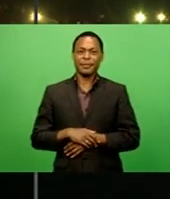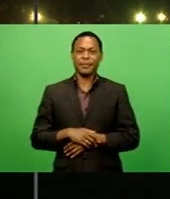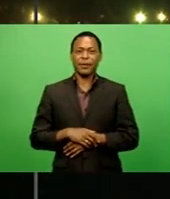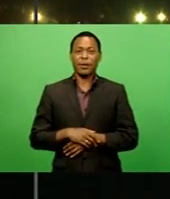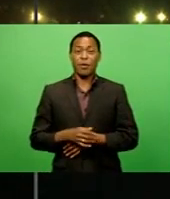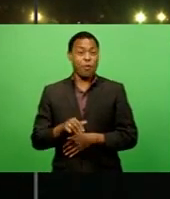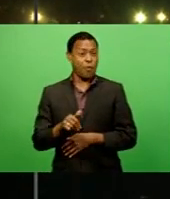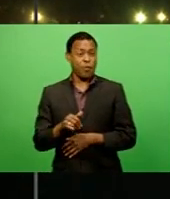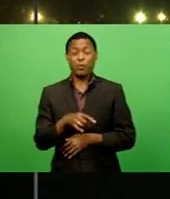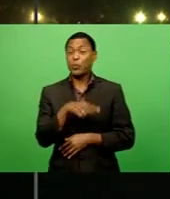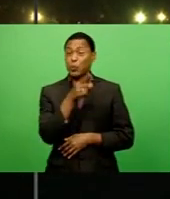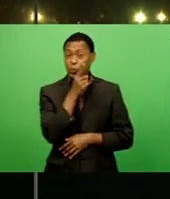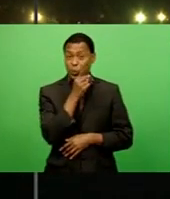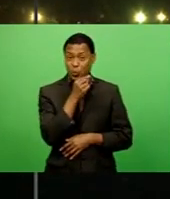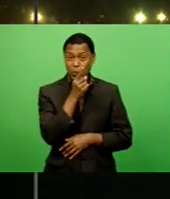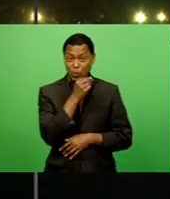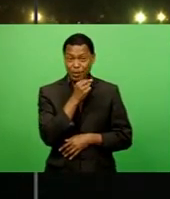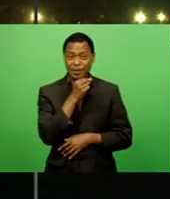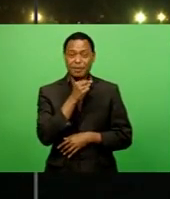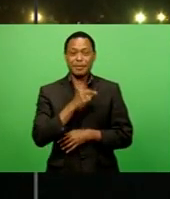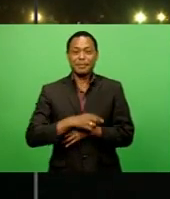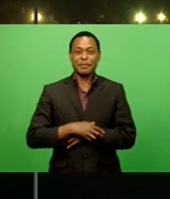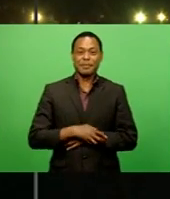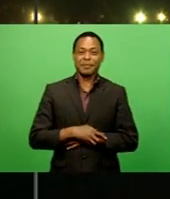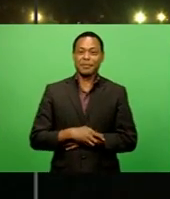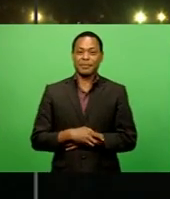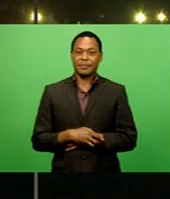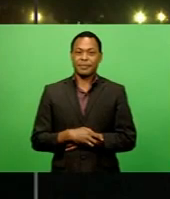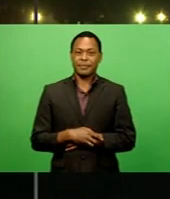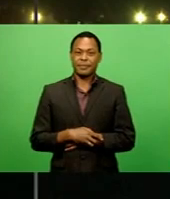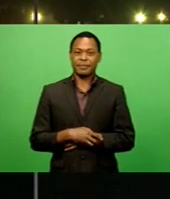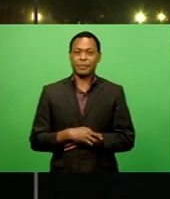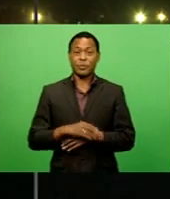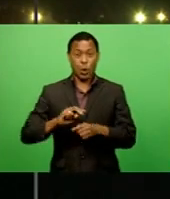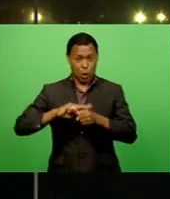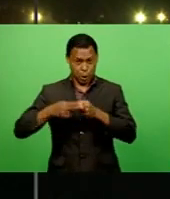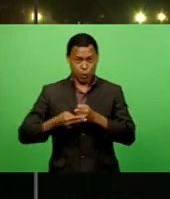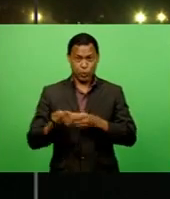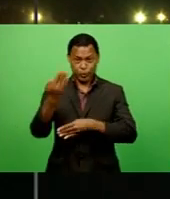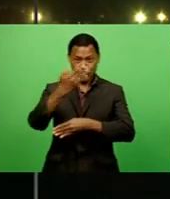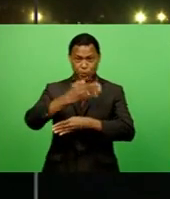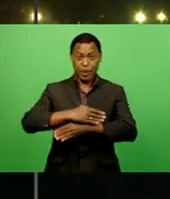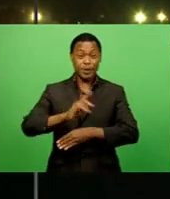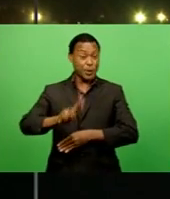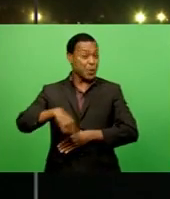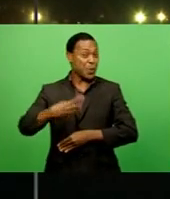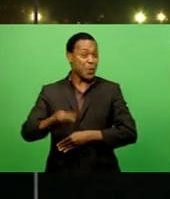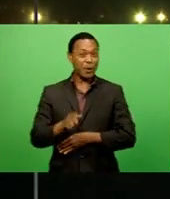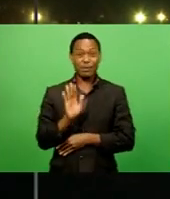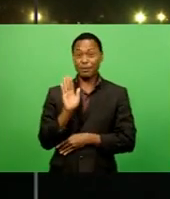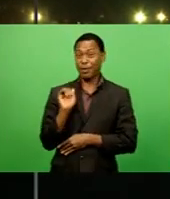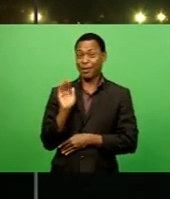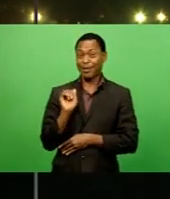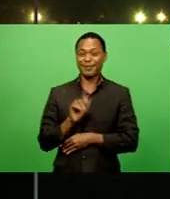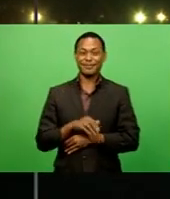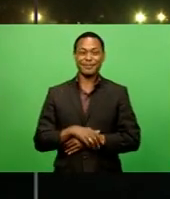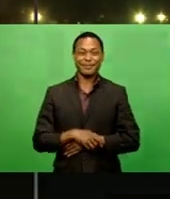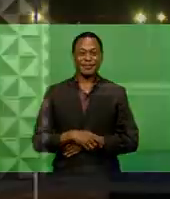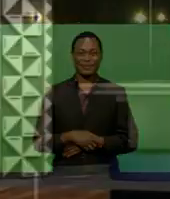fbcnews@fbc.com.fj or share it with us via our Facebook and Twitter accounts. That's your news for tonight. Until tomorrow, Wadimanda.